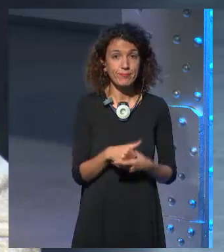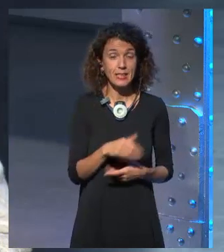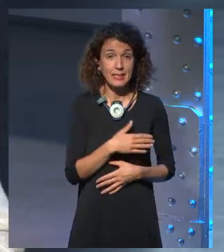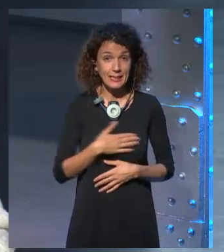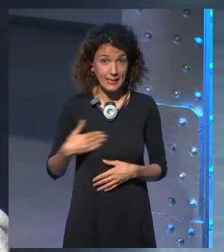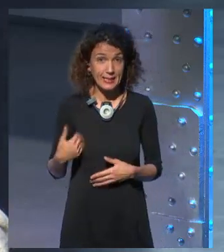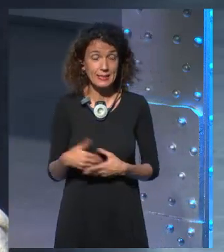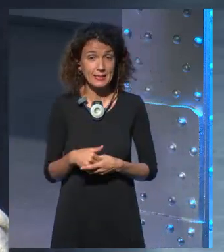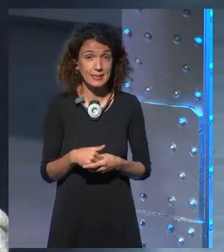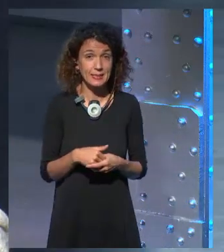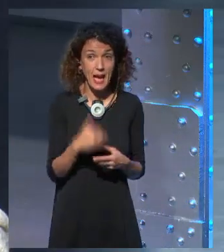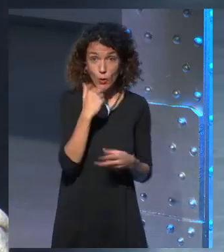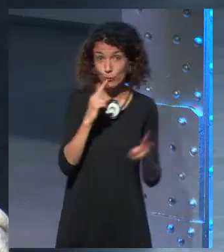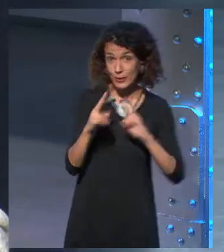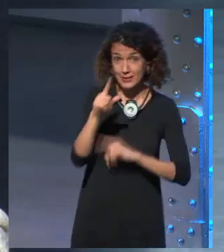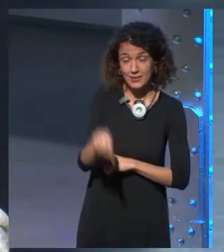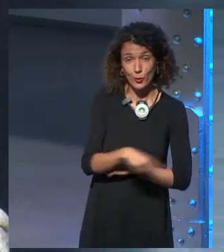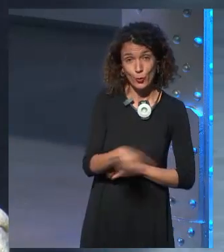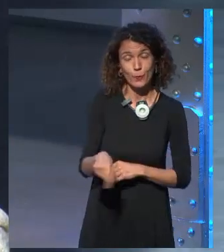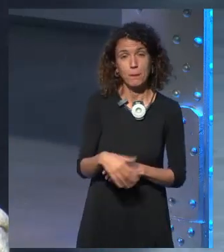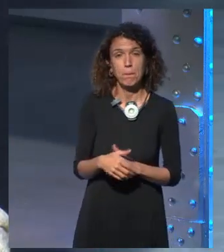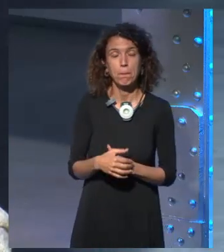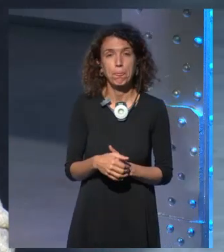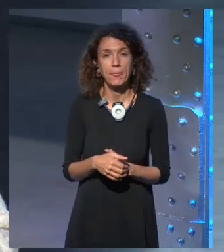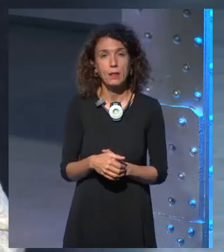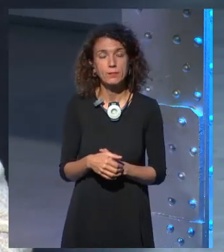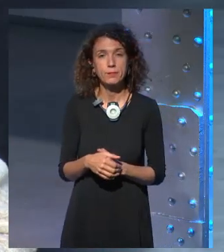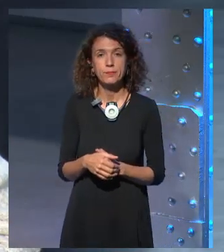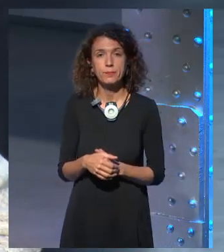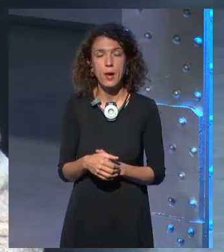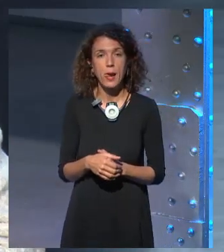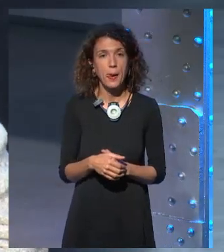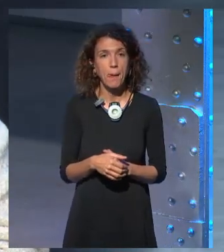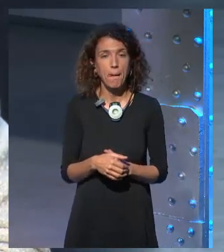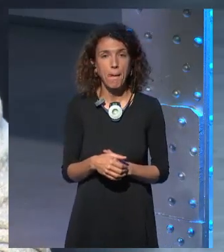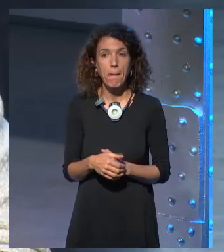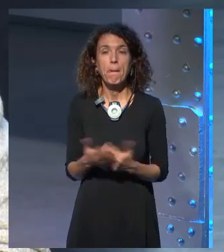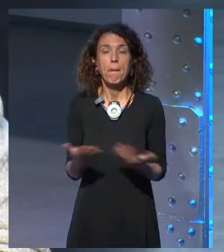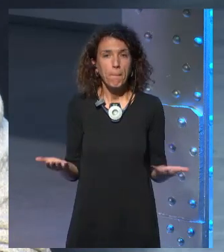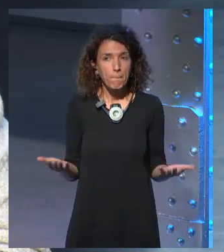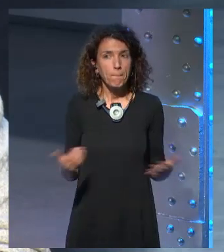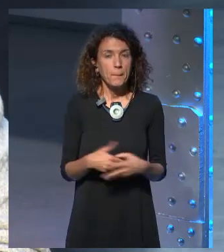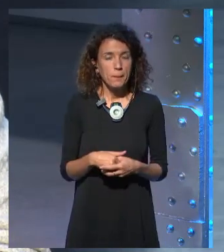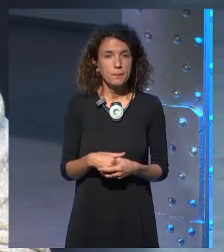quieres comentar algo. Connie, what do you want to comment on that?